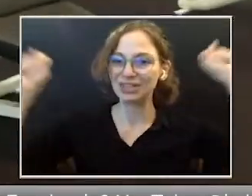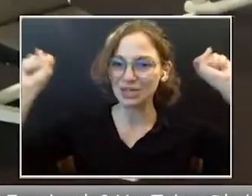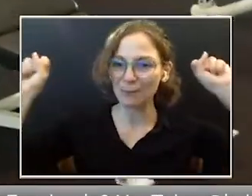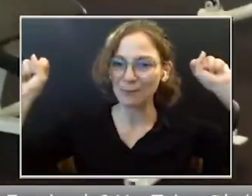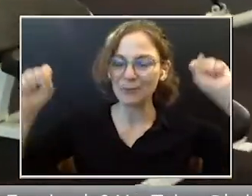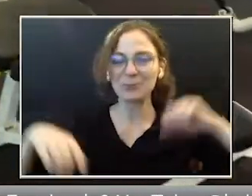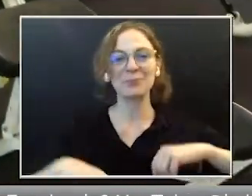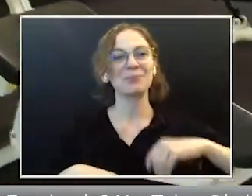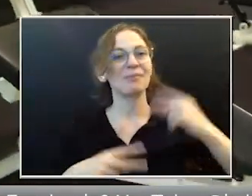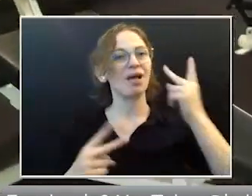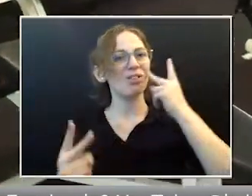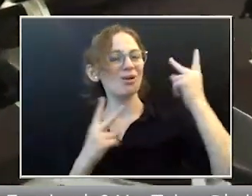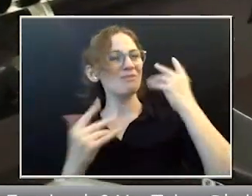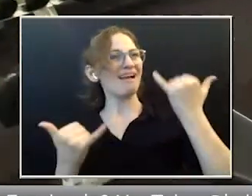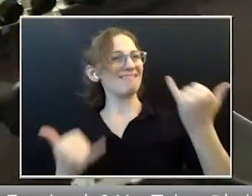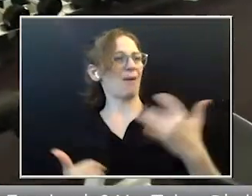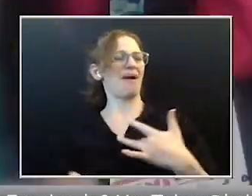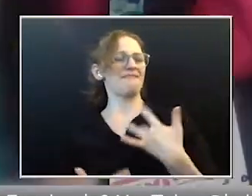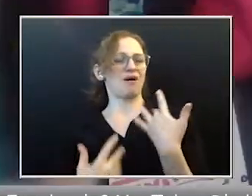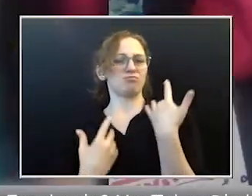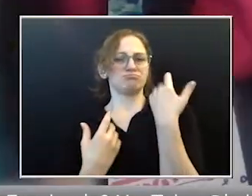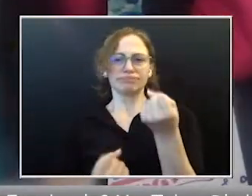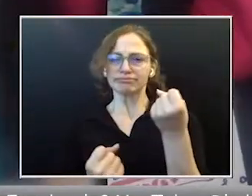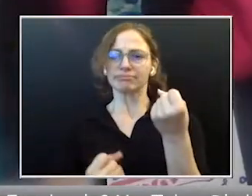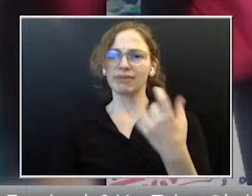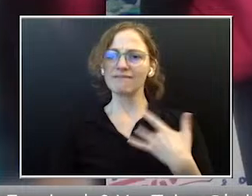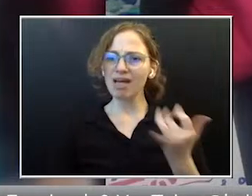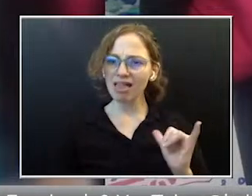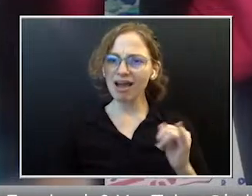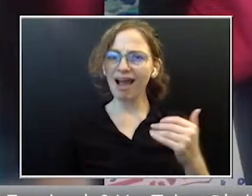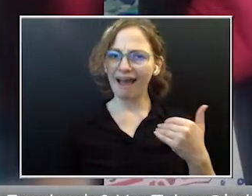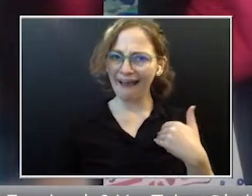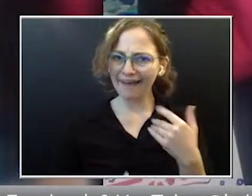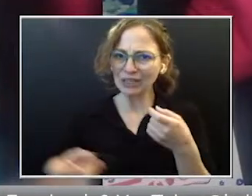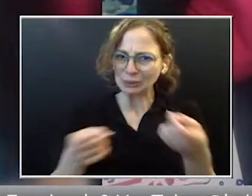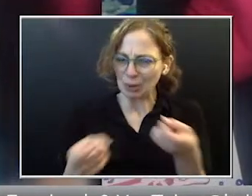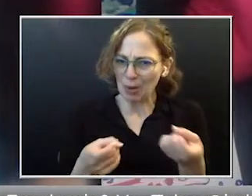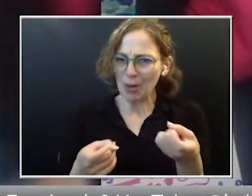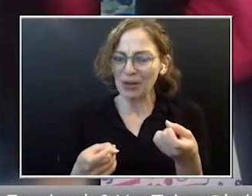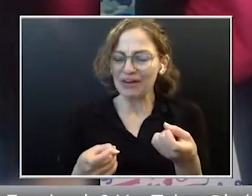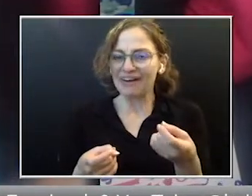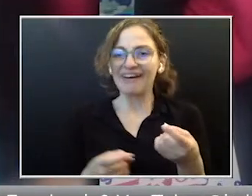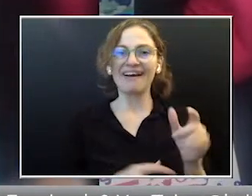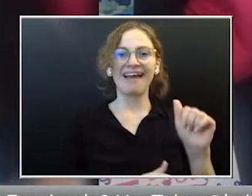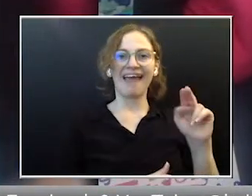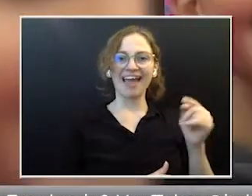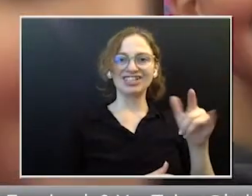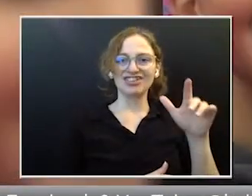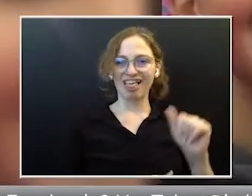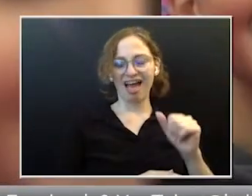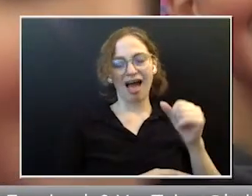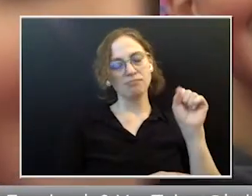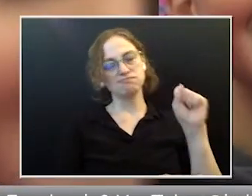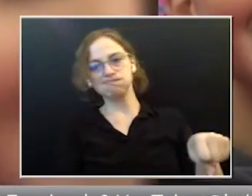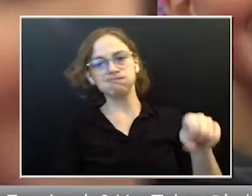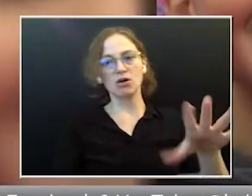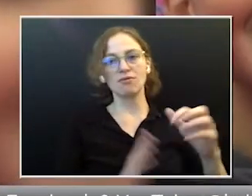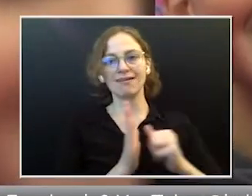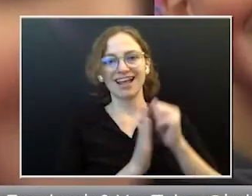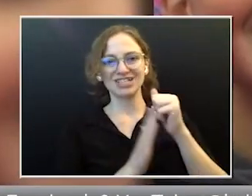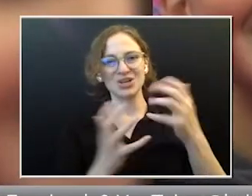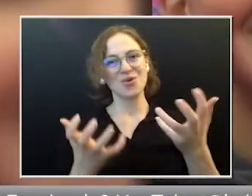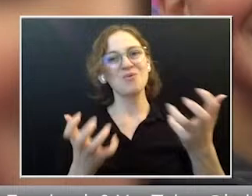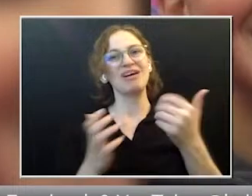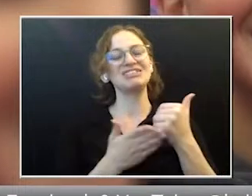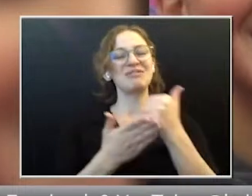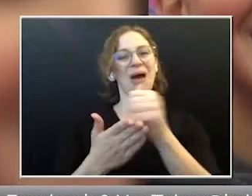had control over something. Angela beat her cancer and wants to help others facing breast cancer diagnoses. She's getting certified